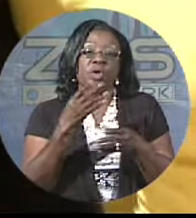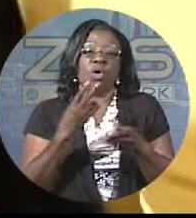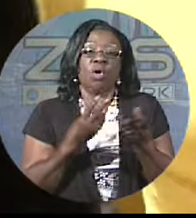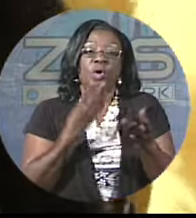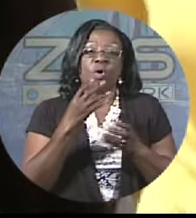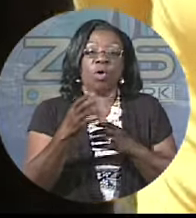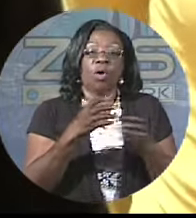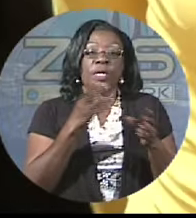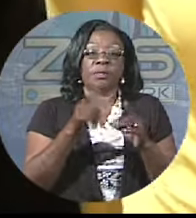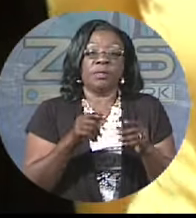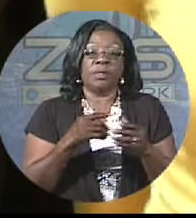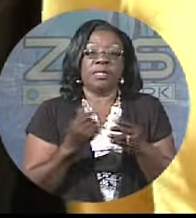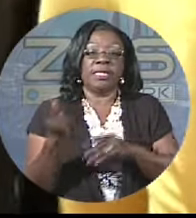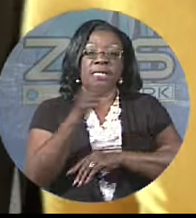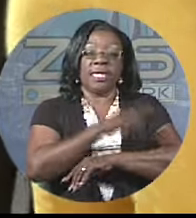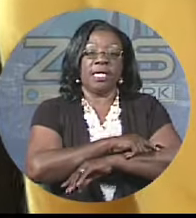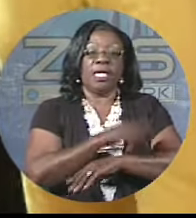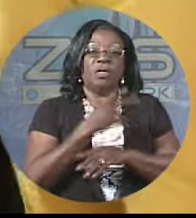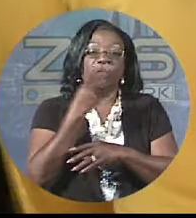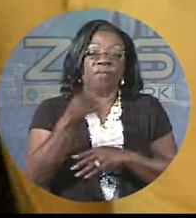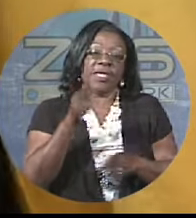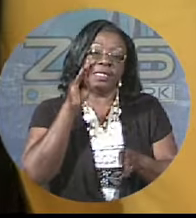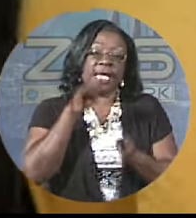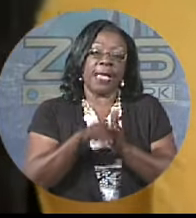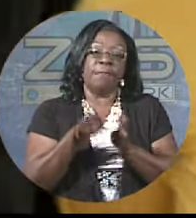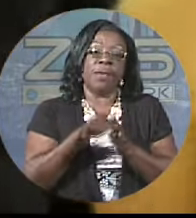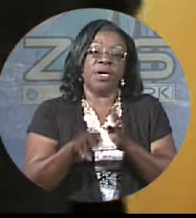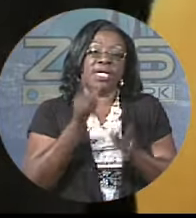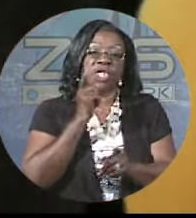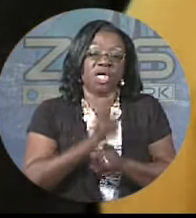In news from the courts tonight, 19-year-old Victoria Gibson appeared before Chief Magistrate Joyanne Ferguson Pratt to face a murder charge